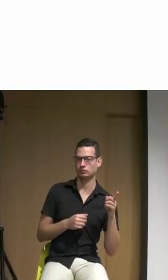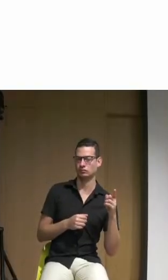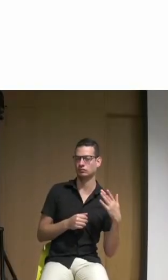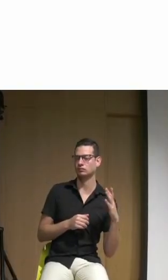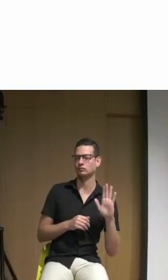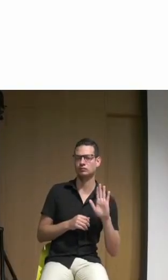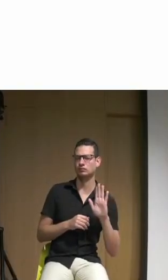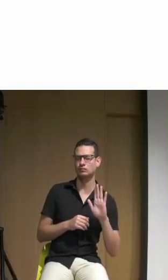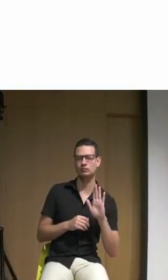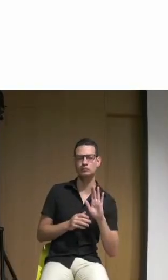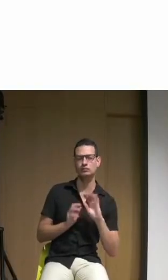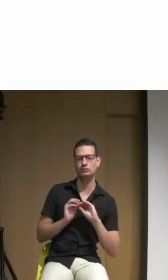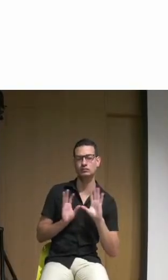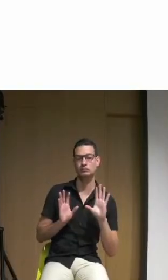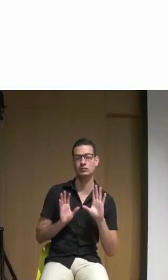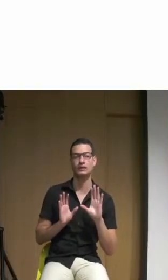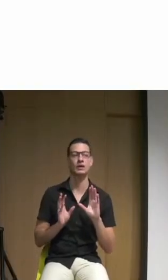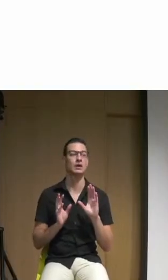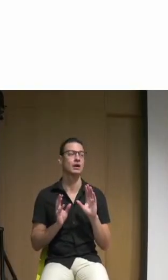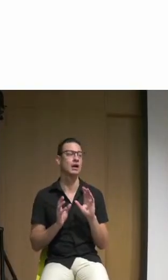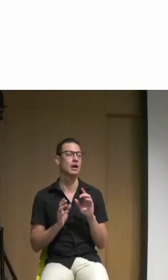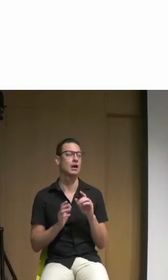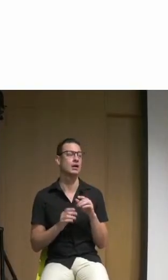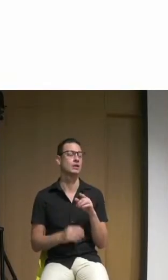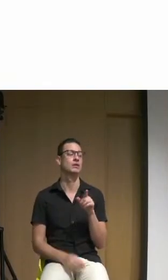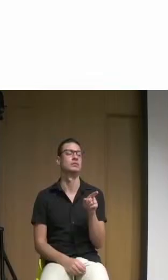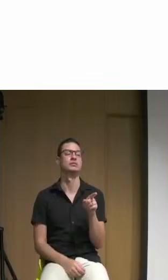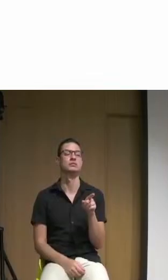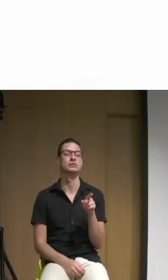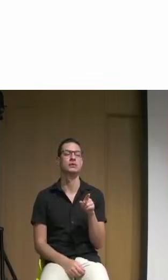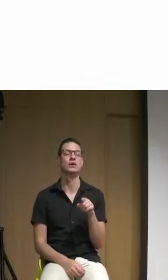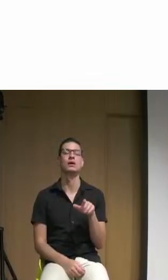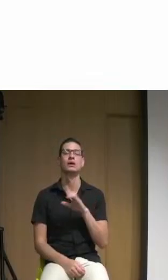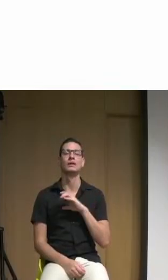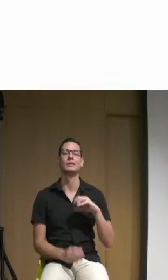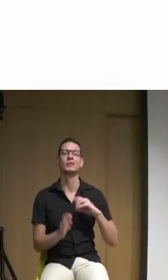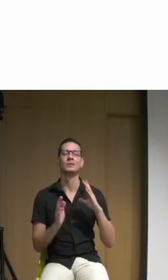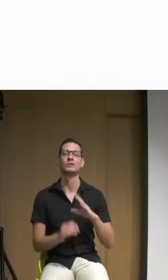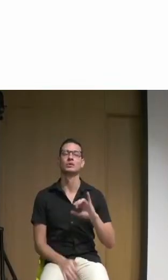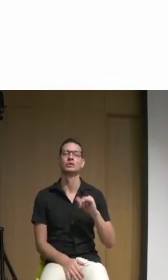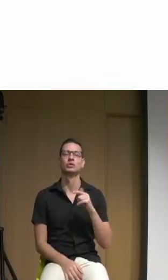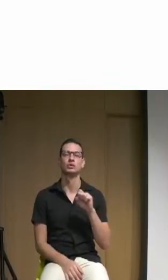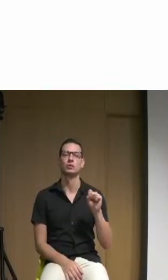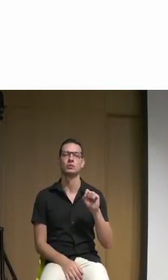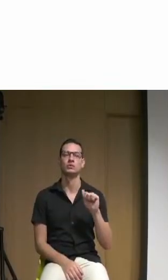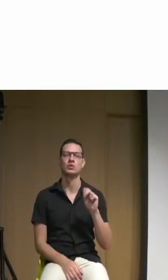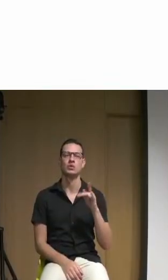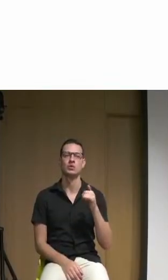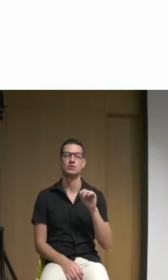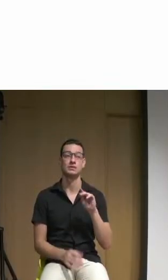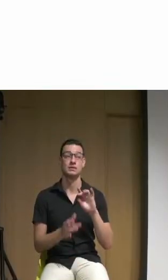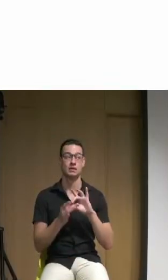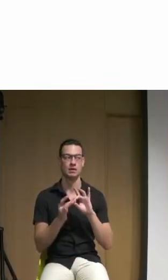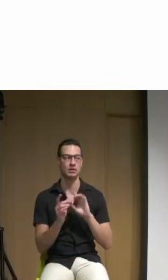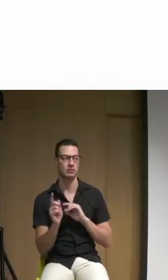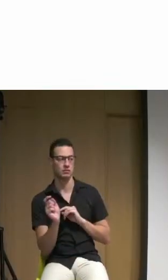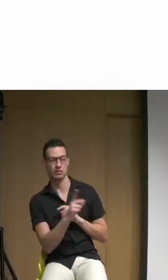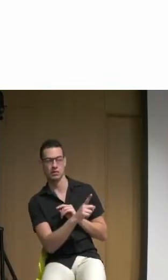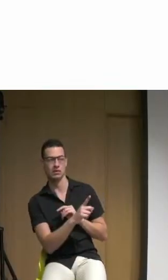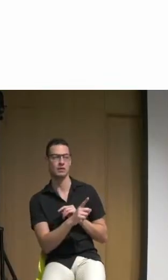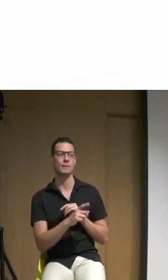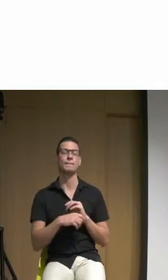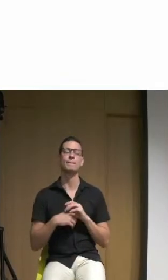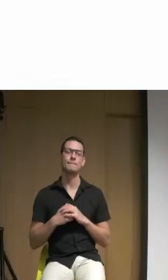to what Commissioner Jones Austin asked about, as far as, and what the chair said is, hey, if